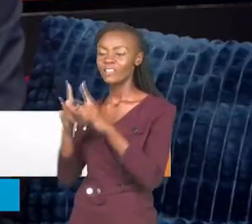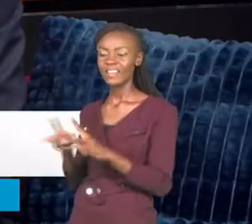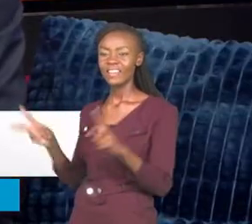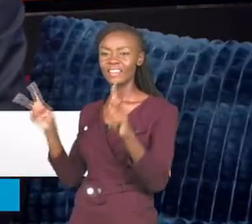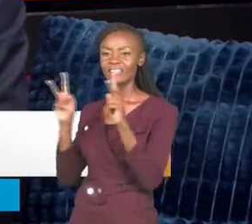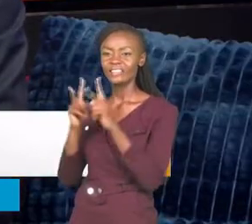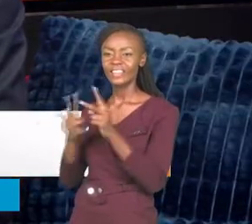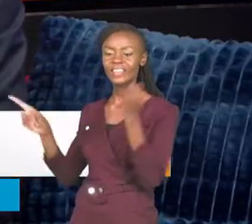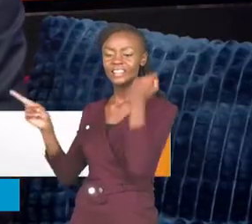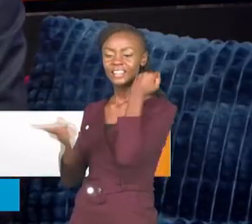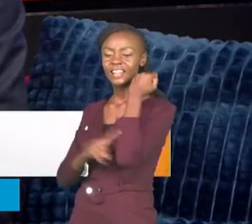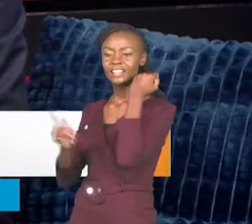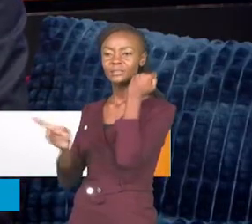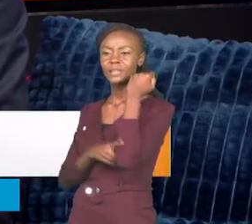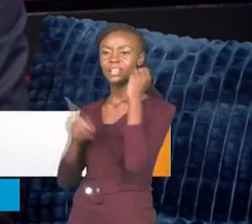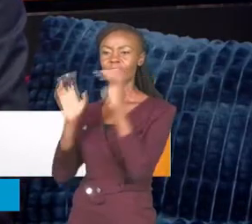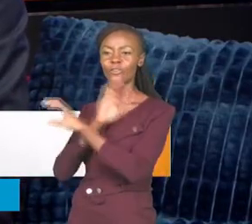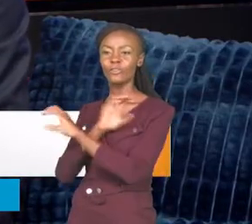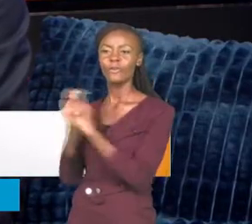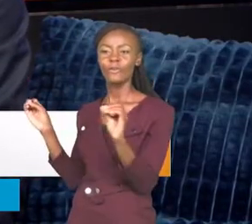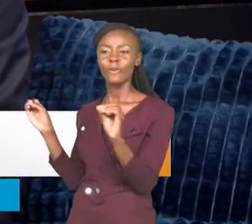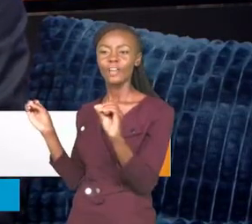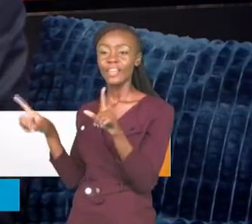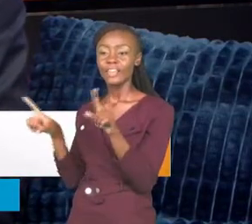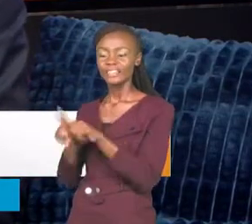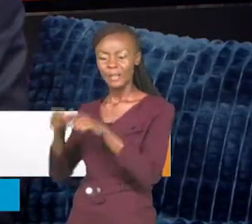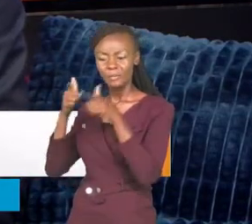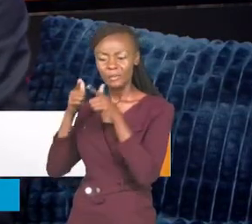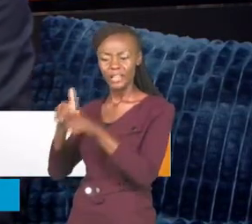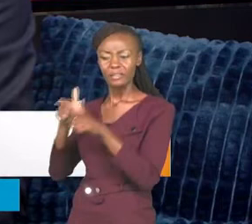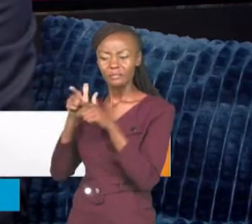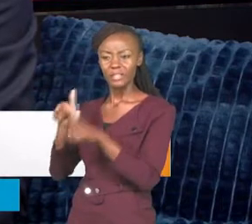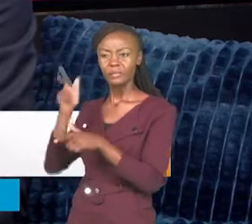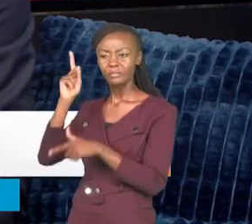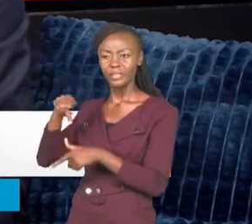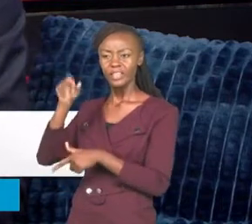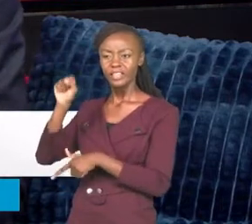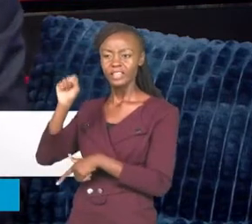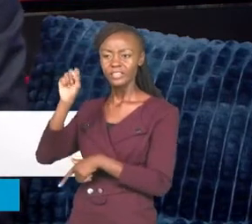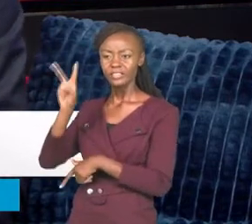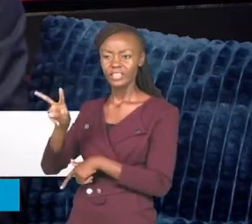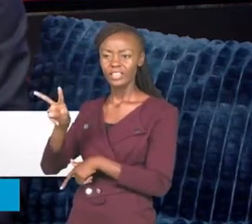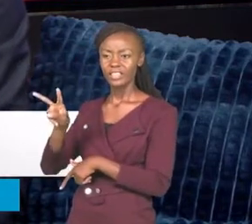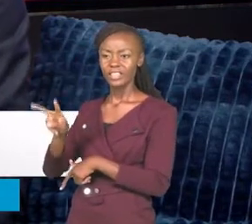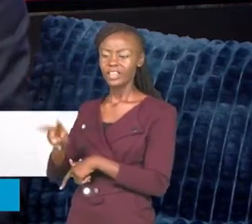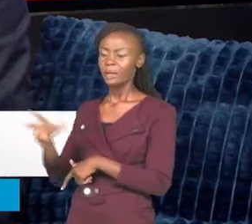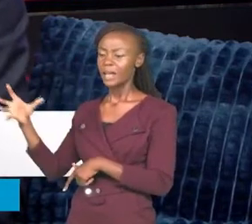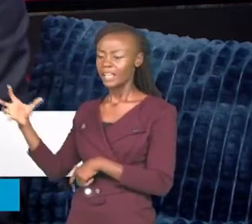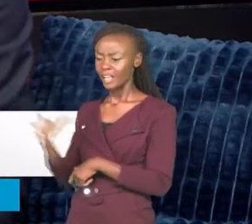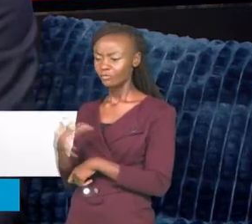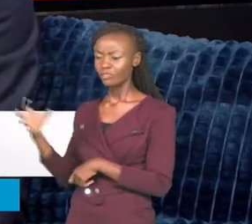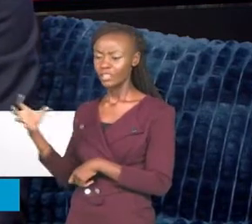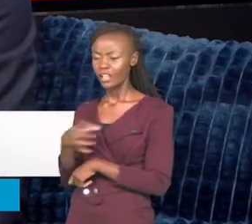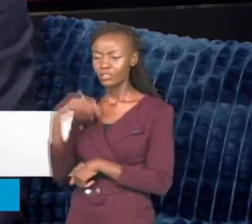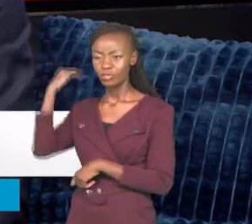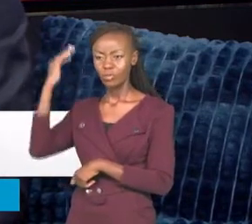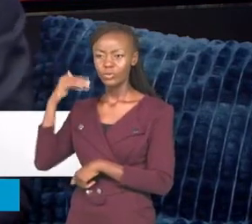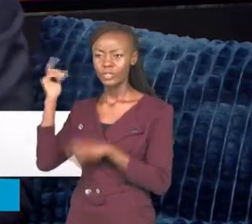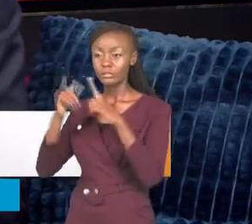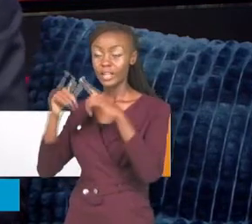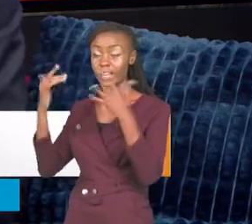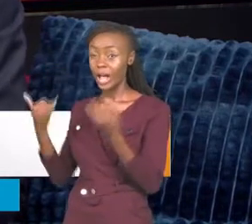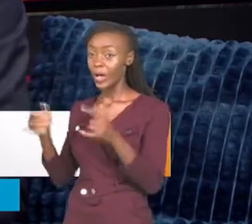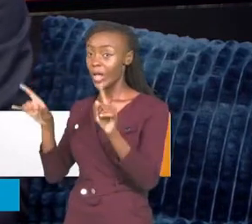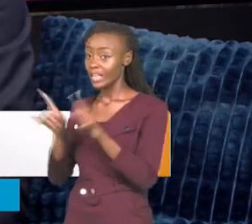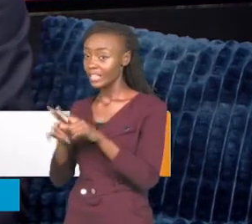very indisciplined out here. We've been blaming PSVs, oh, matatu. But as it is, the statistics actually show private